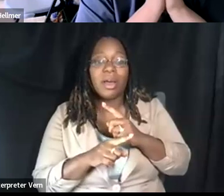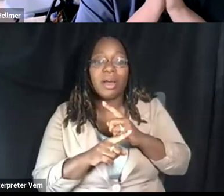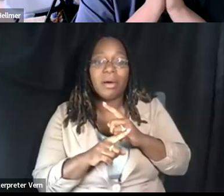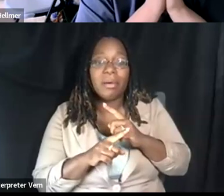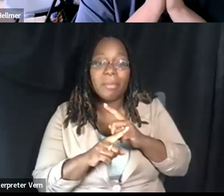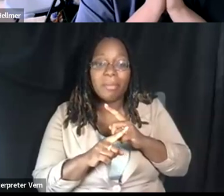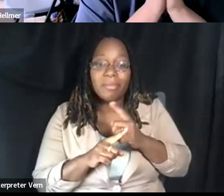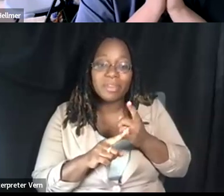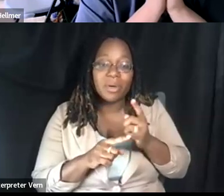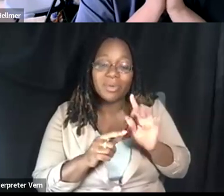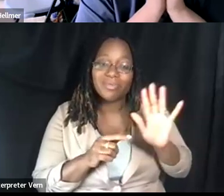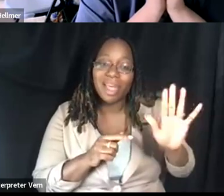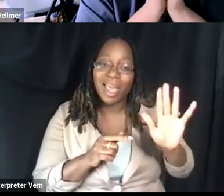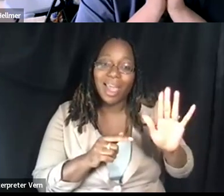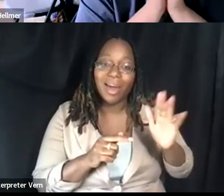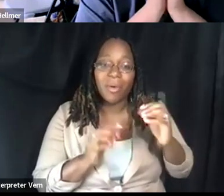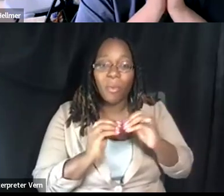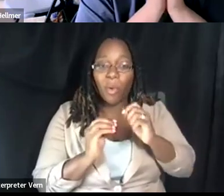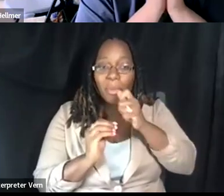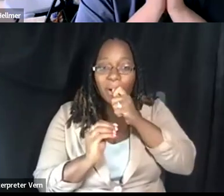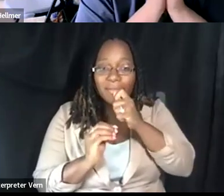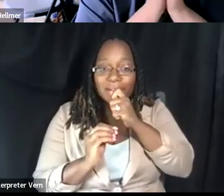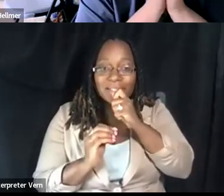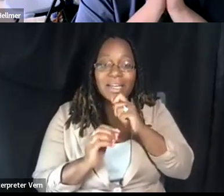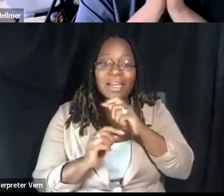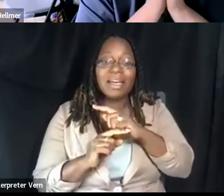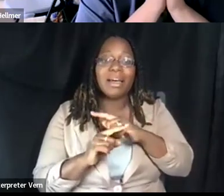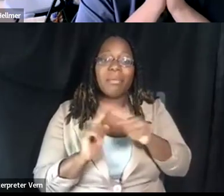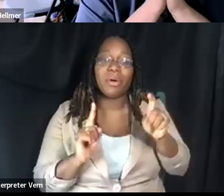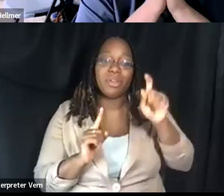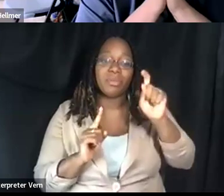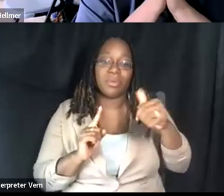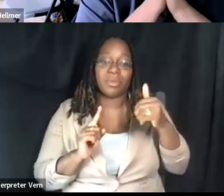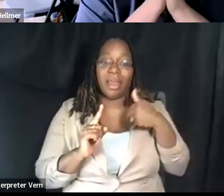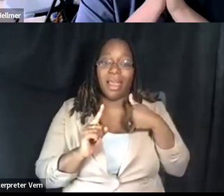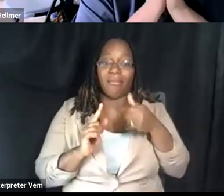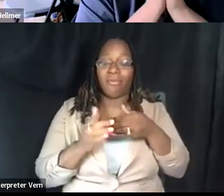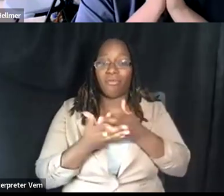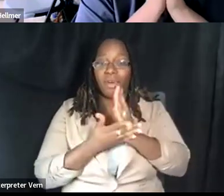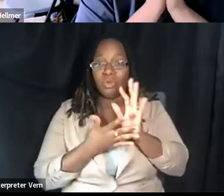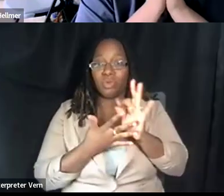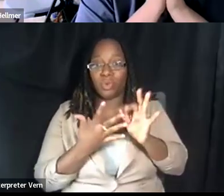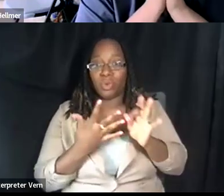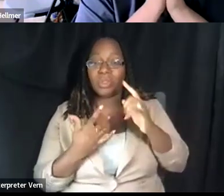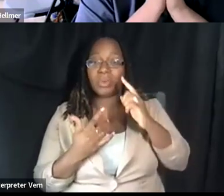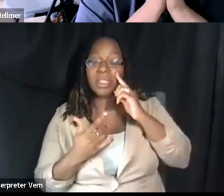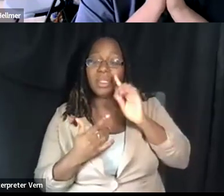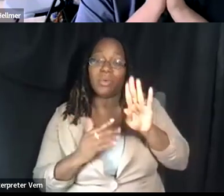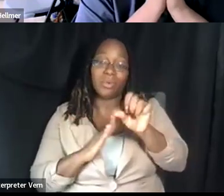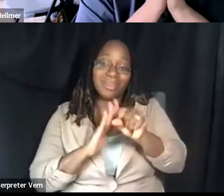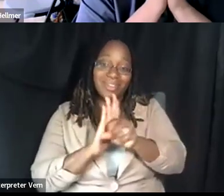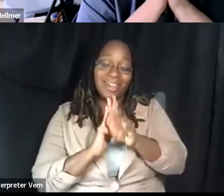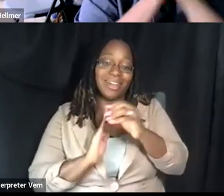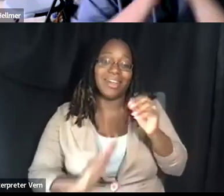regions that sort of manage everything. And I believe your state and your DD council is